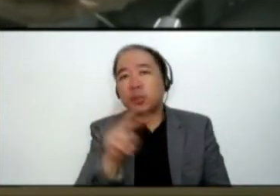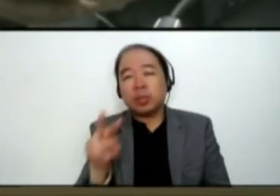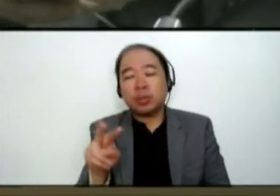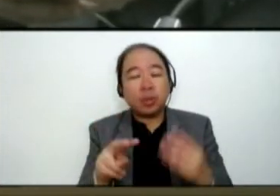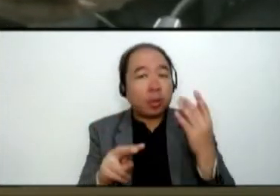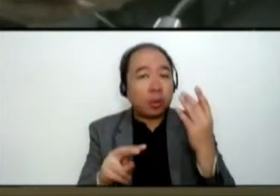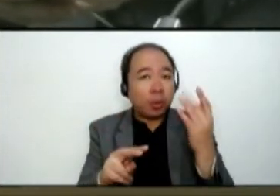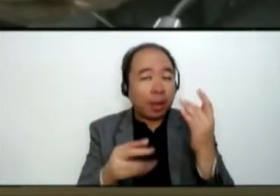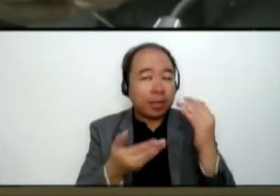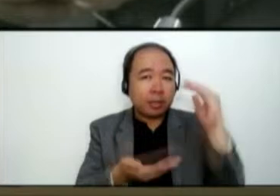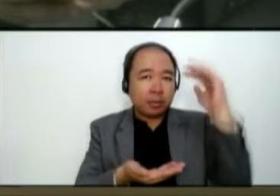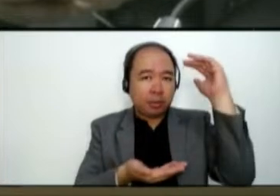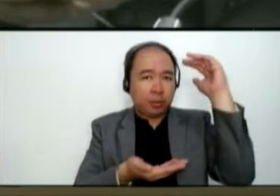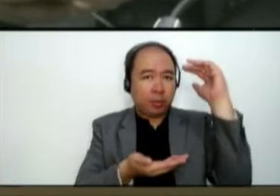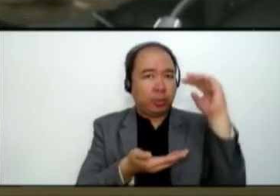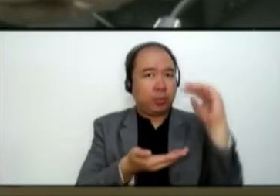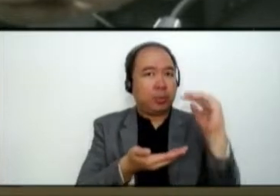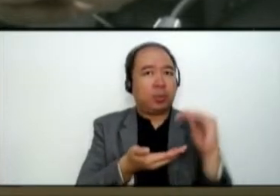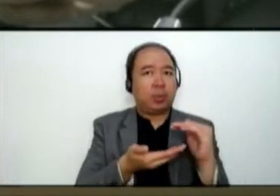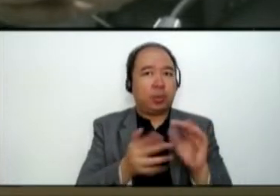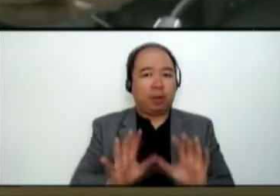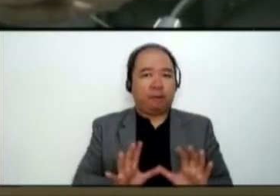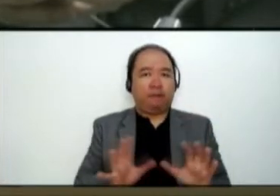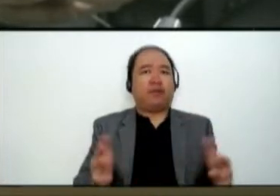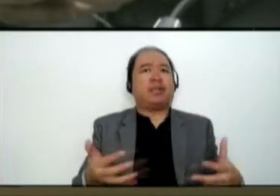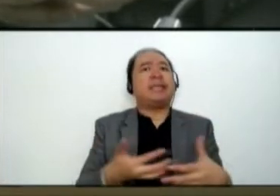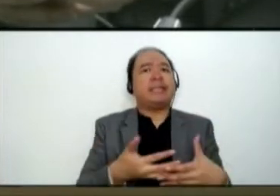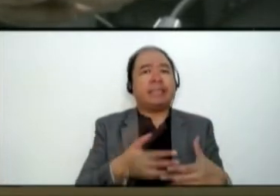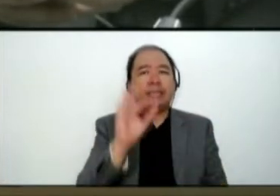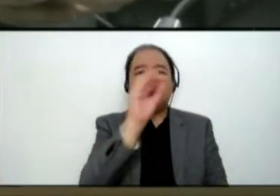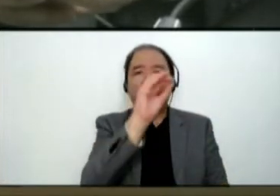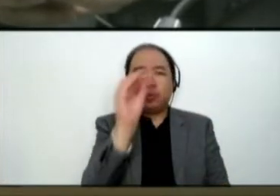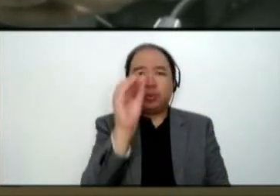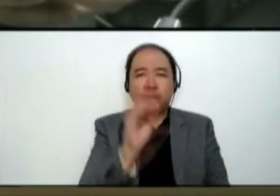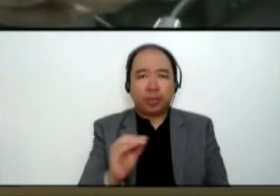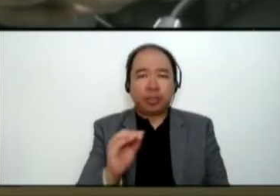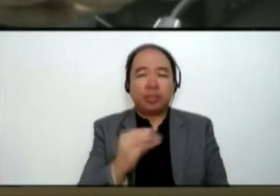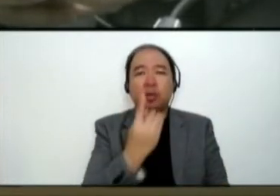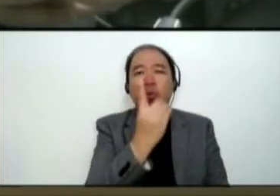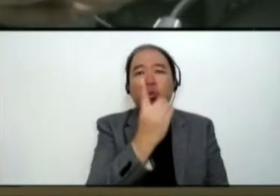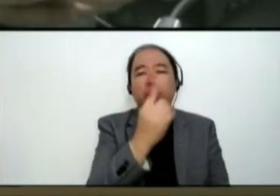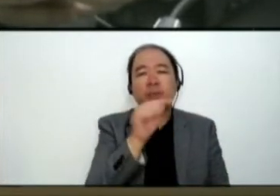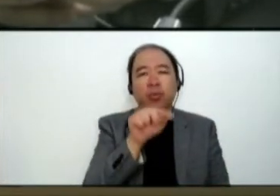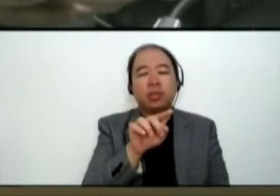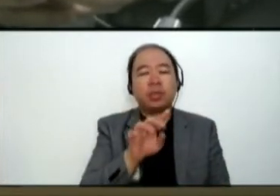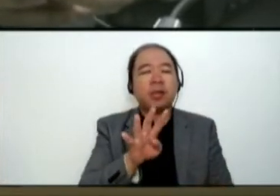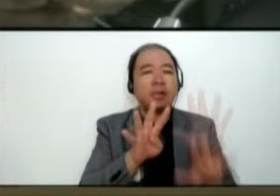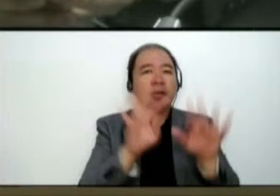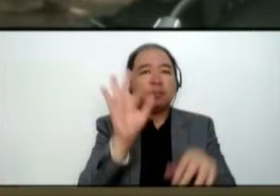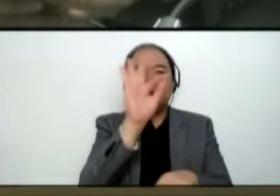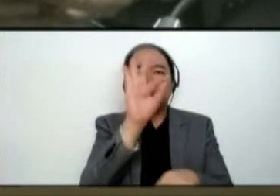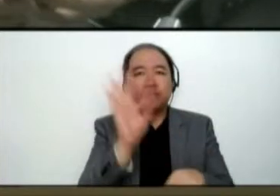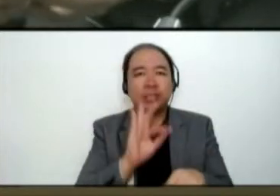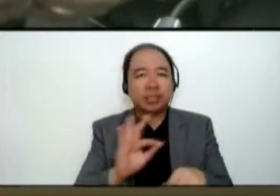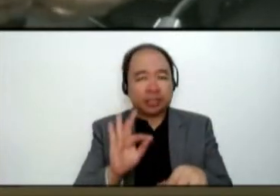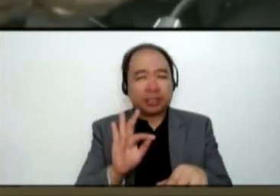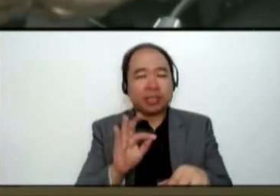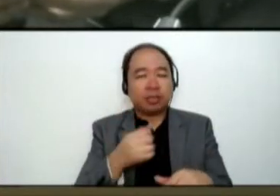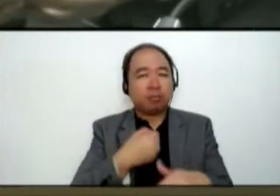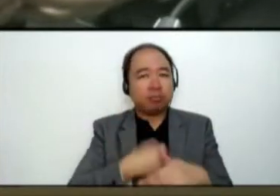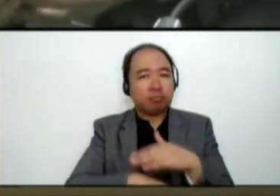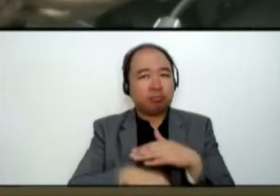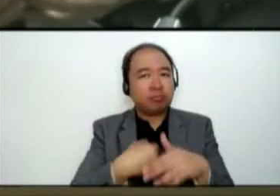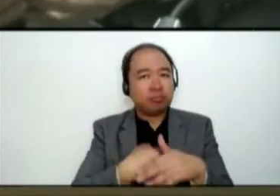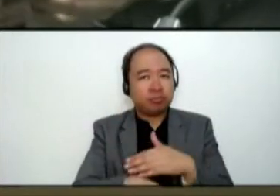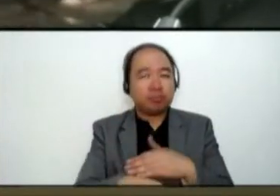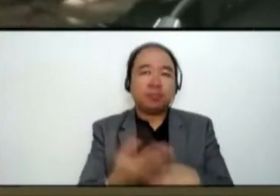total fertility rate, which is at 1.9 children per woman in 2022, already below